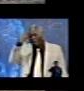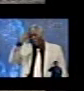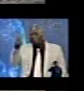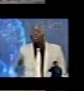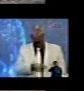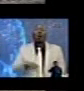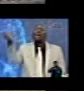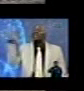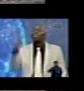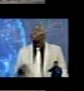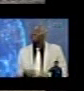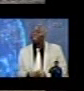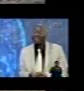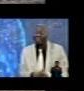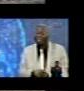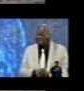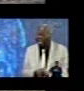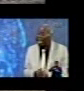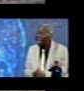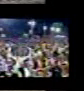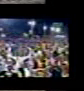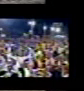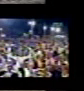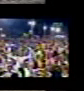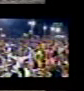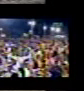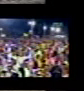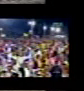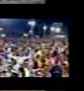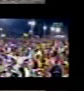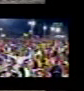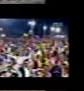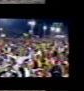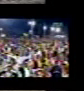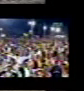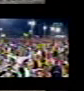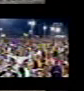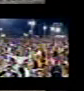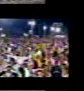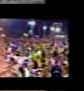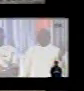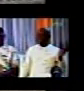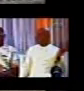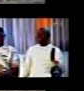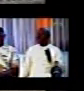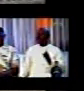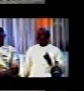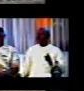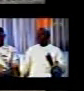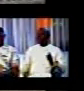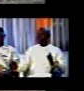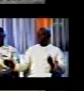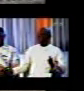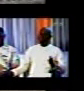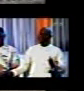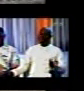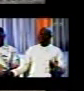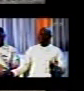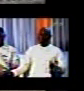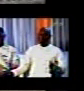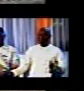Amen. In Genesis chapter 27, verse 19, and Jacob said unto his